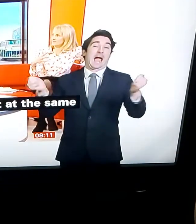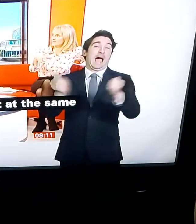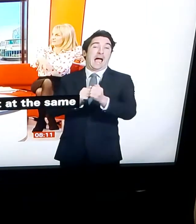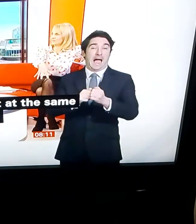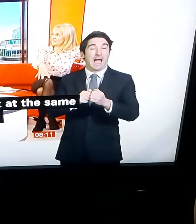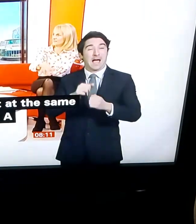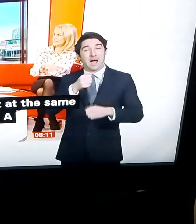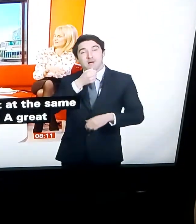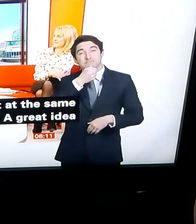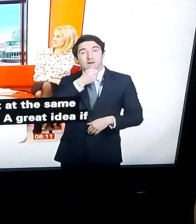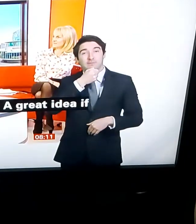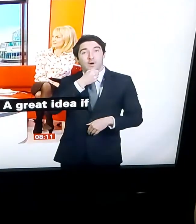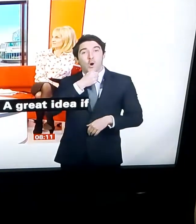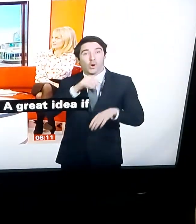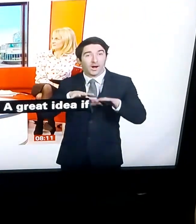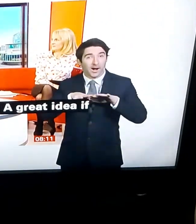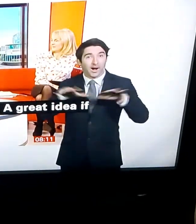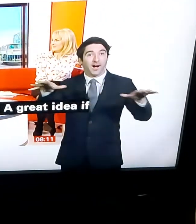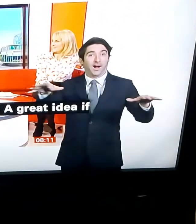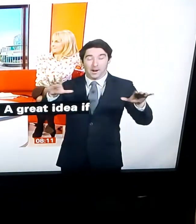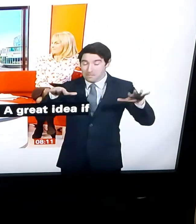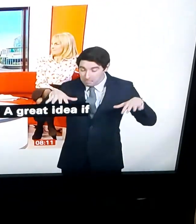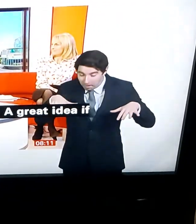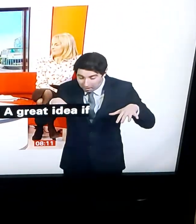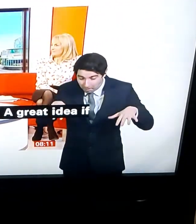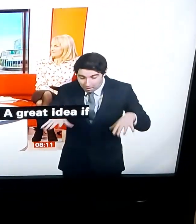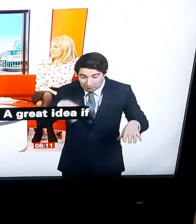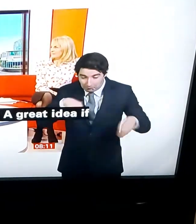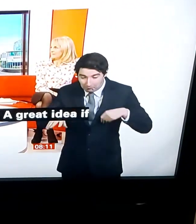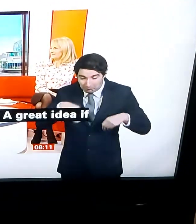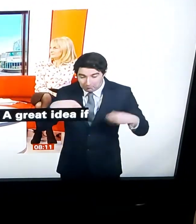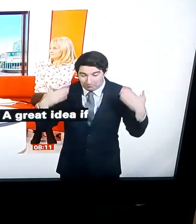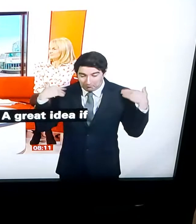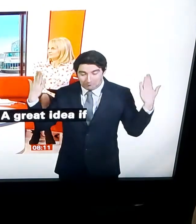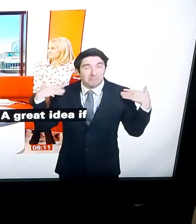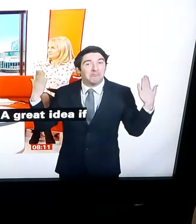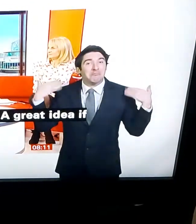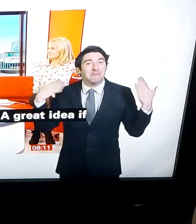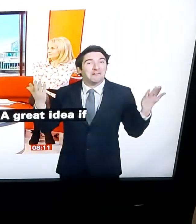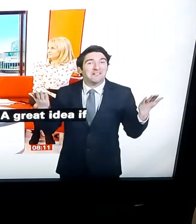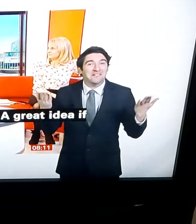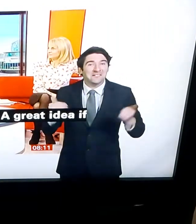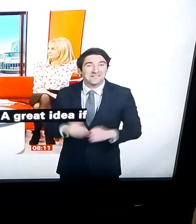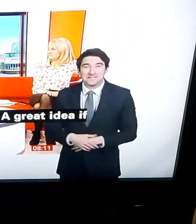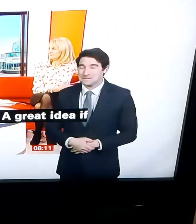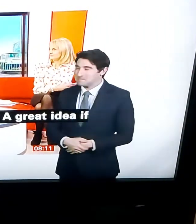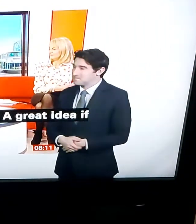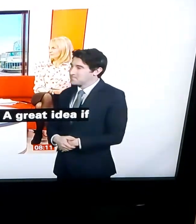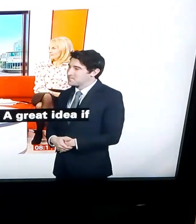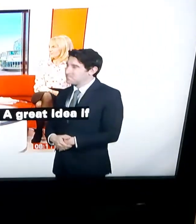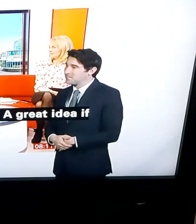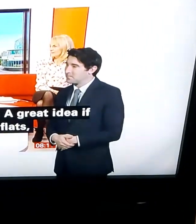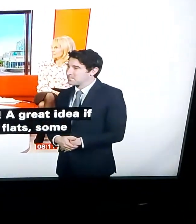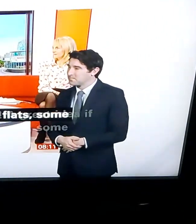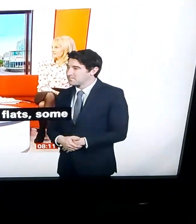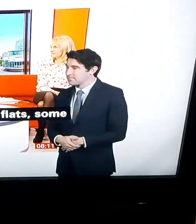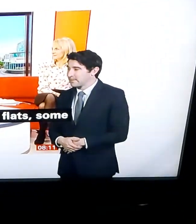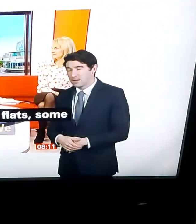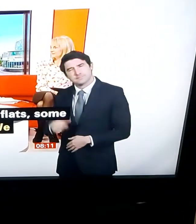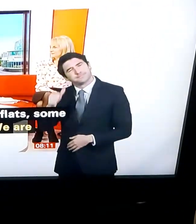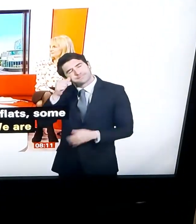or something, somebody could be downstairs and. Yeah, because you think that we're all in this sort of situation at the moment where